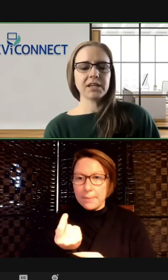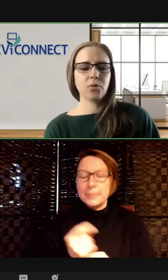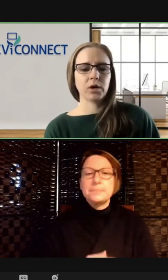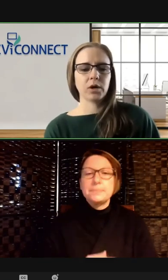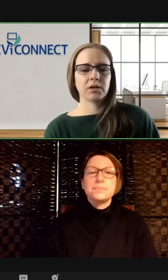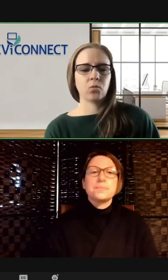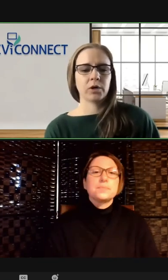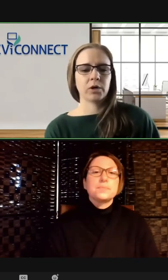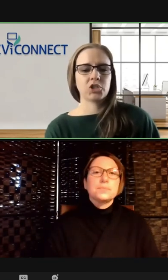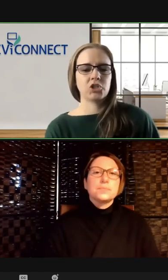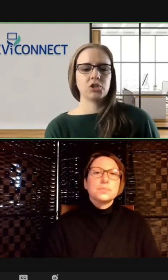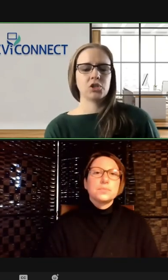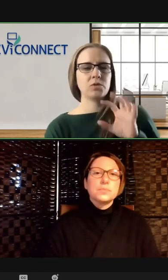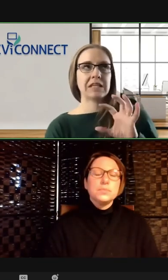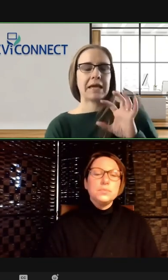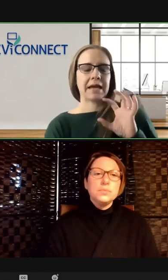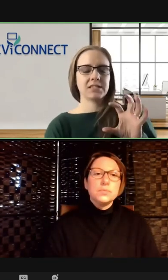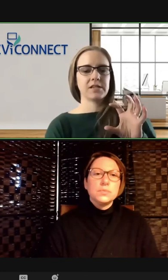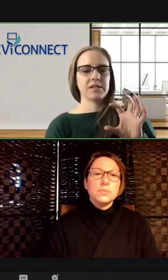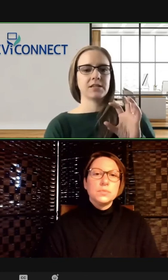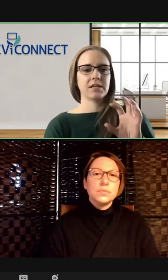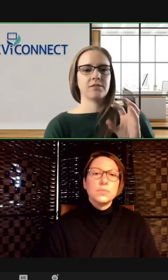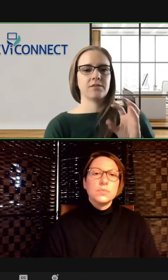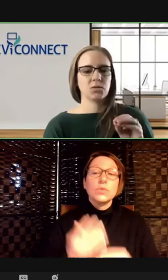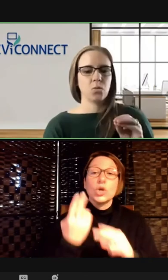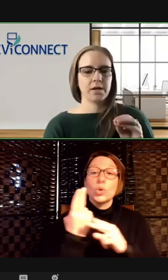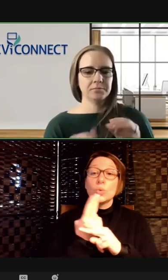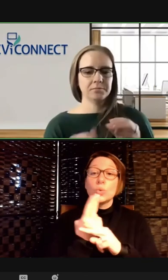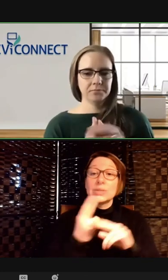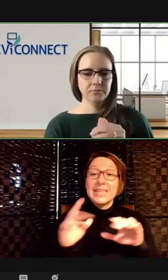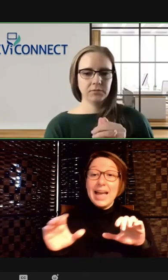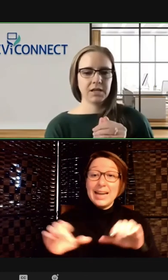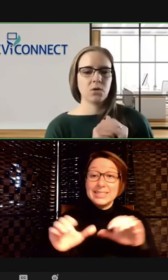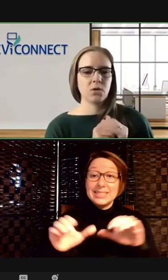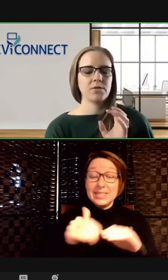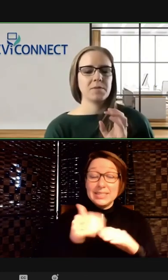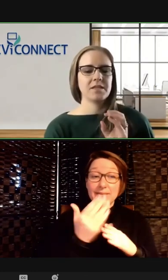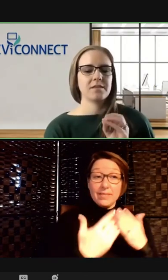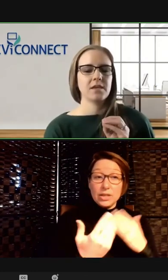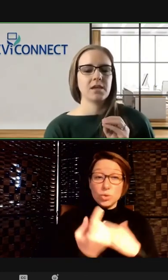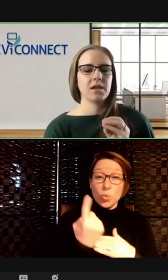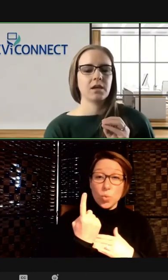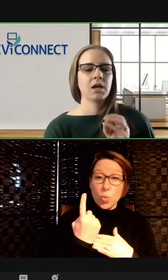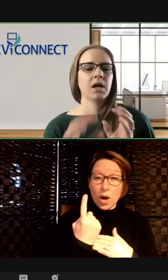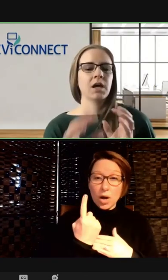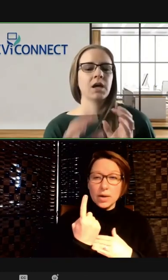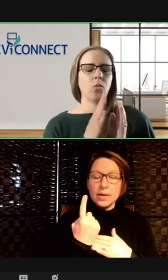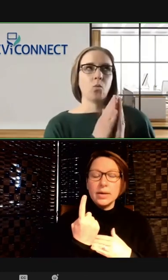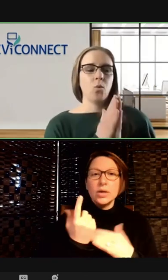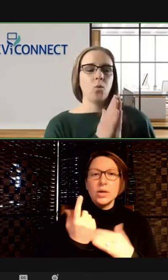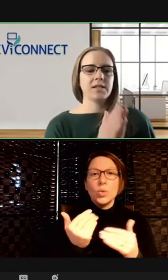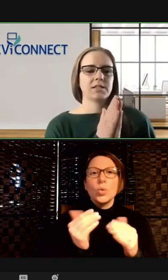What's really important when we're using activities in phase 1 is I want you to be thinking,